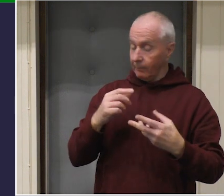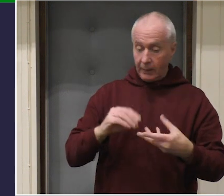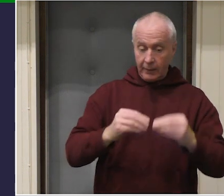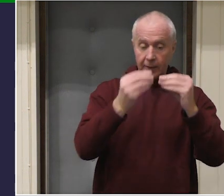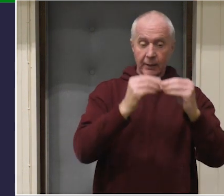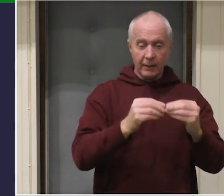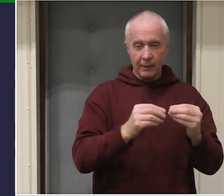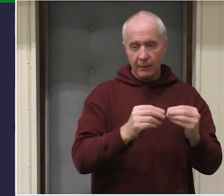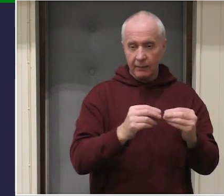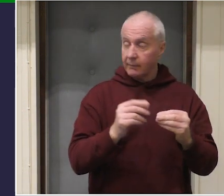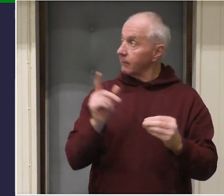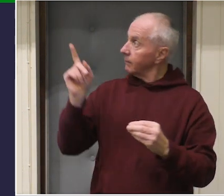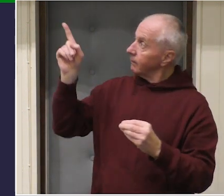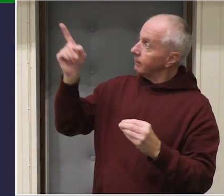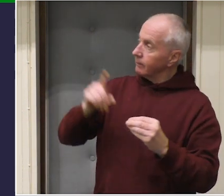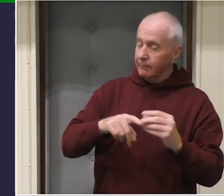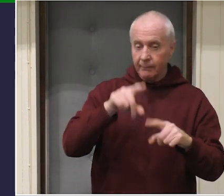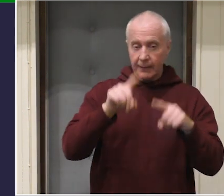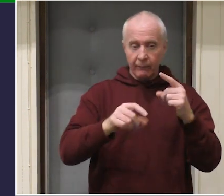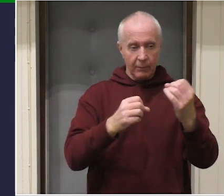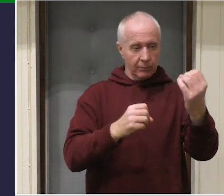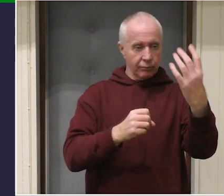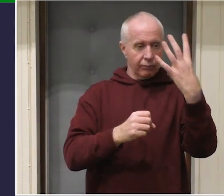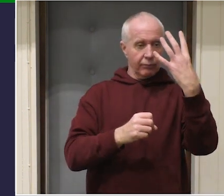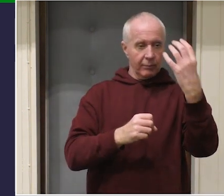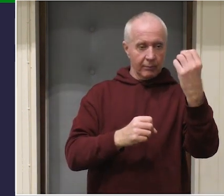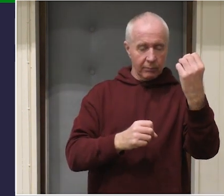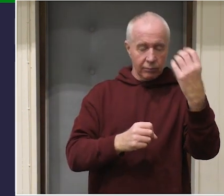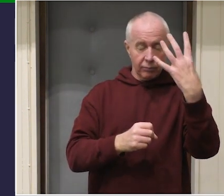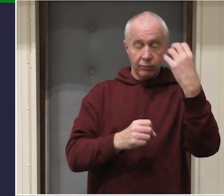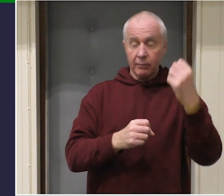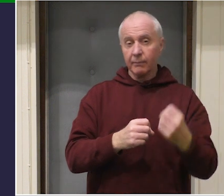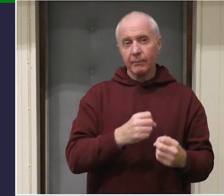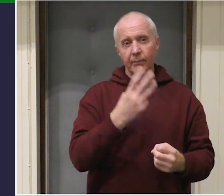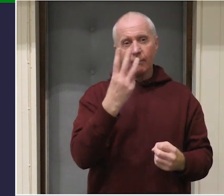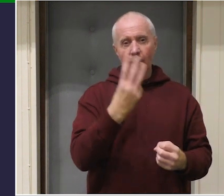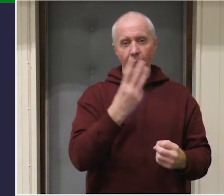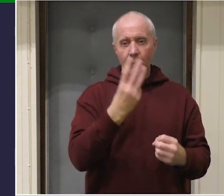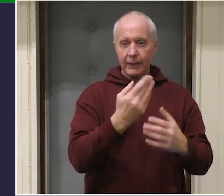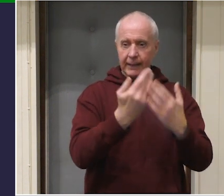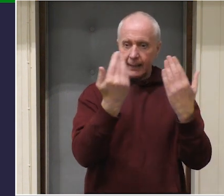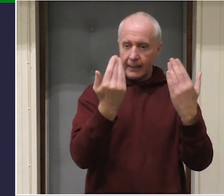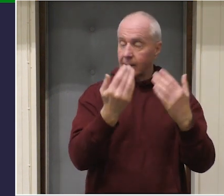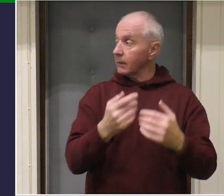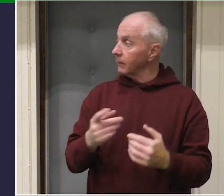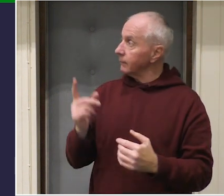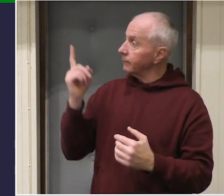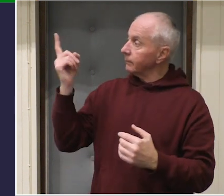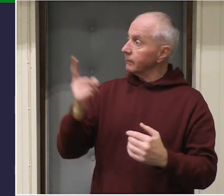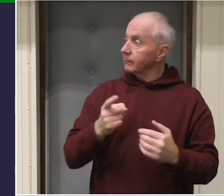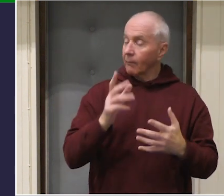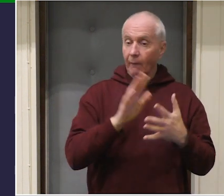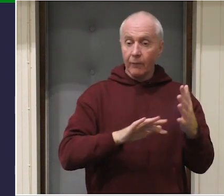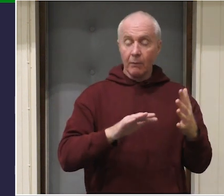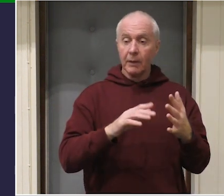variation brightness of one of these things for a period of around about, 13 days. These data come from a small